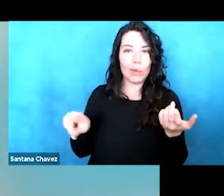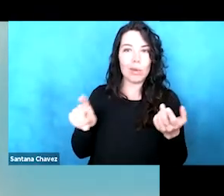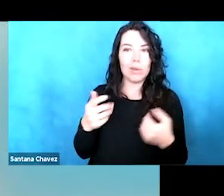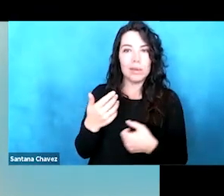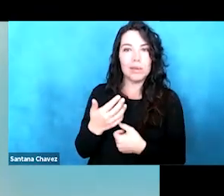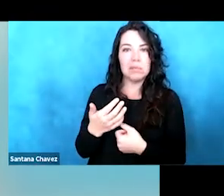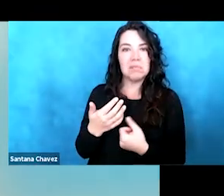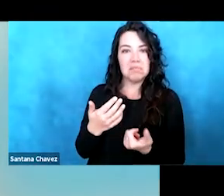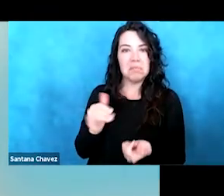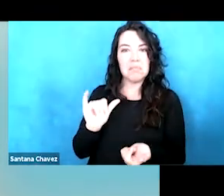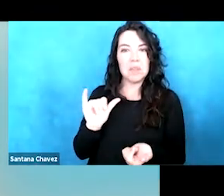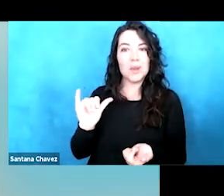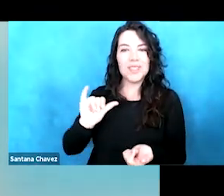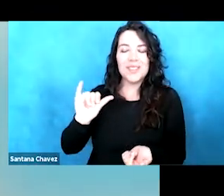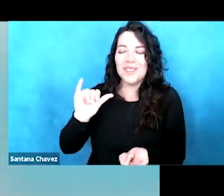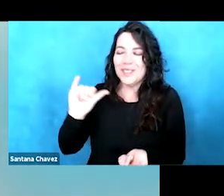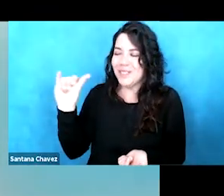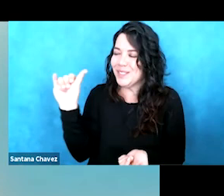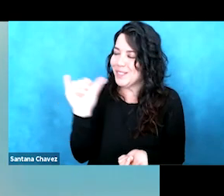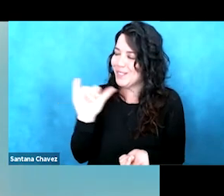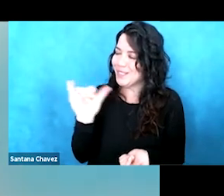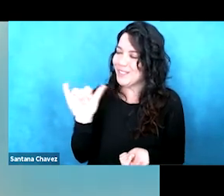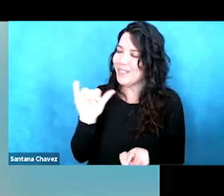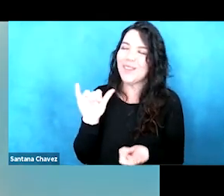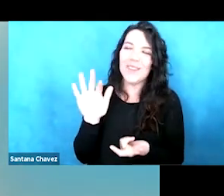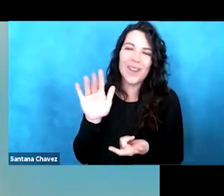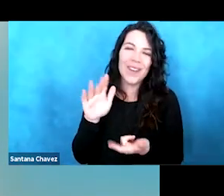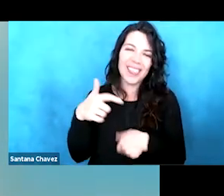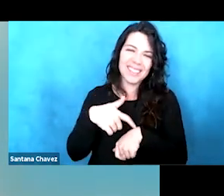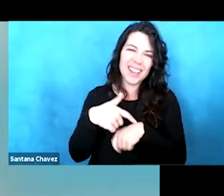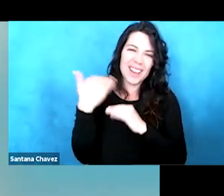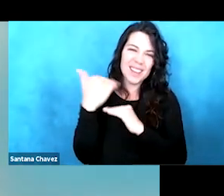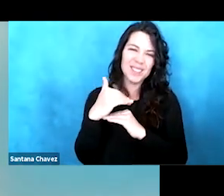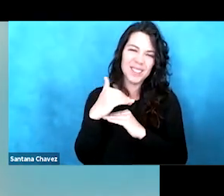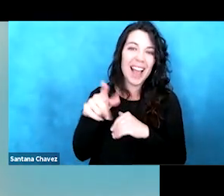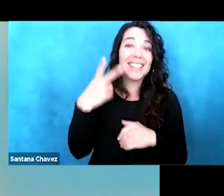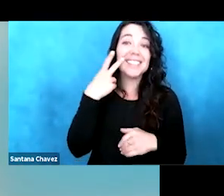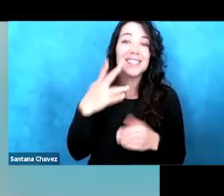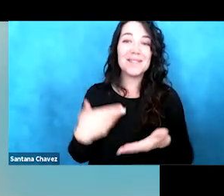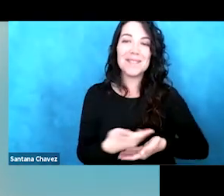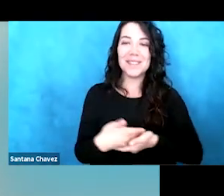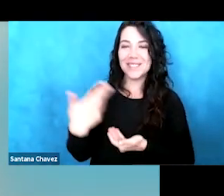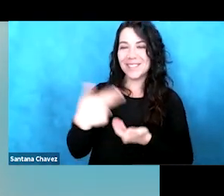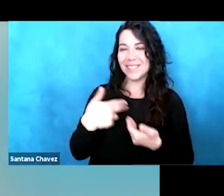just recognizing the time, if we could keep the answer really short. I see that your baby has joined us here today.